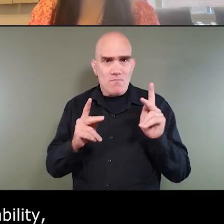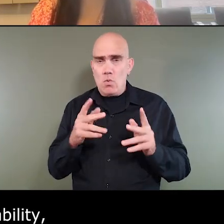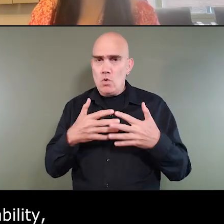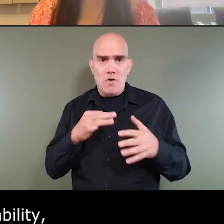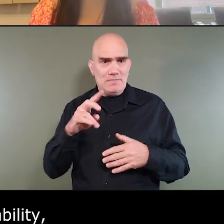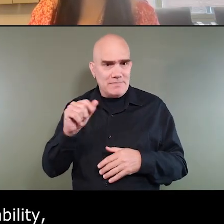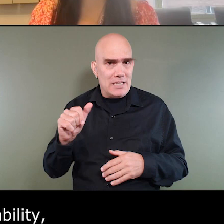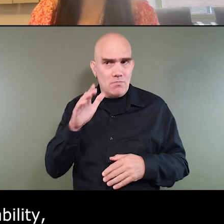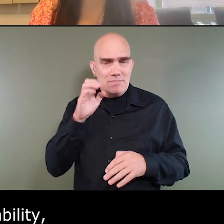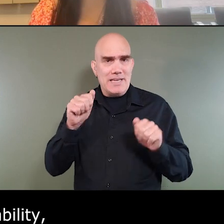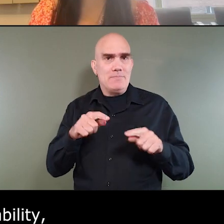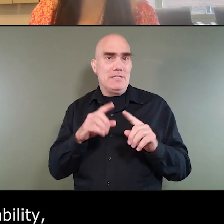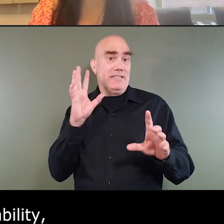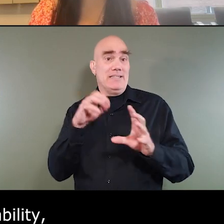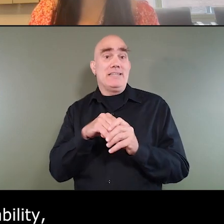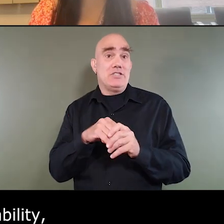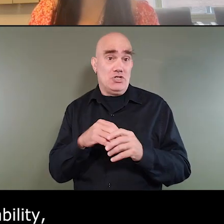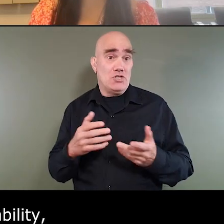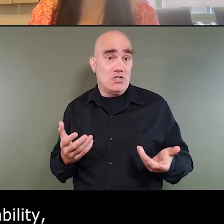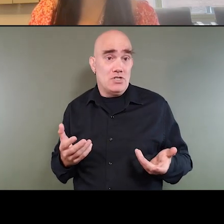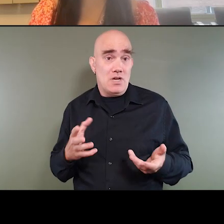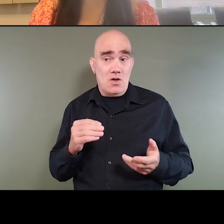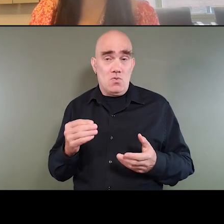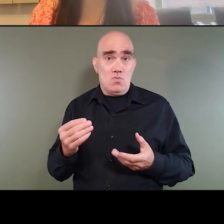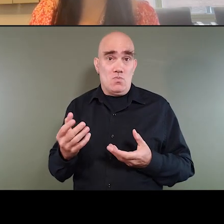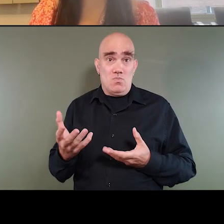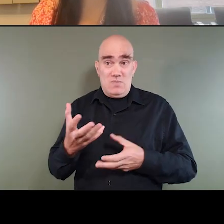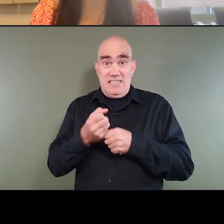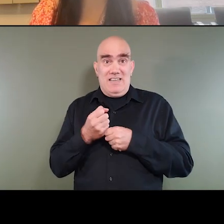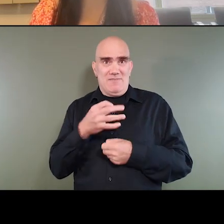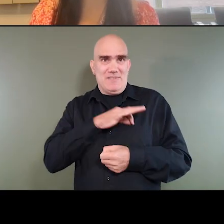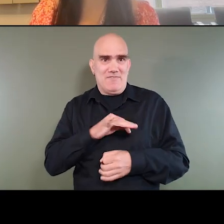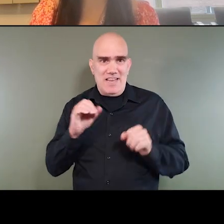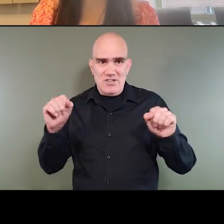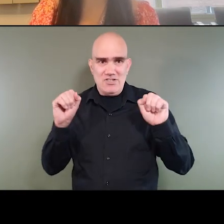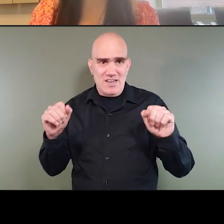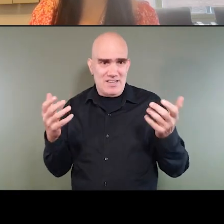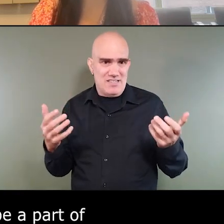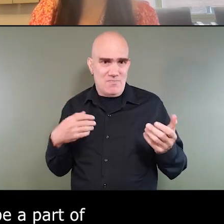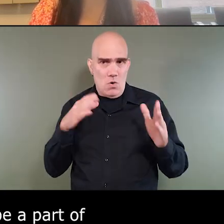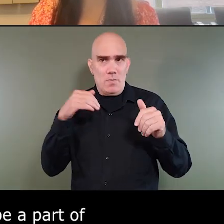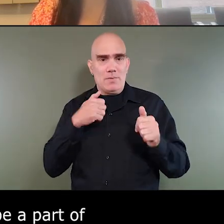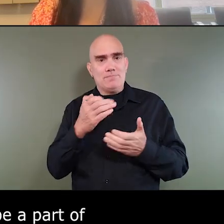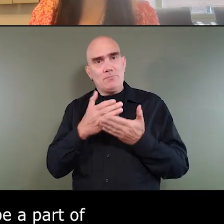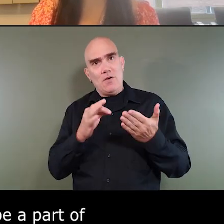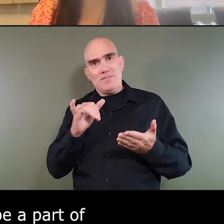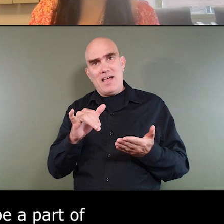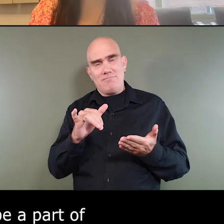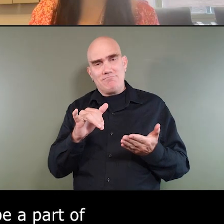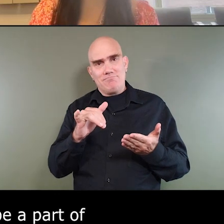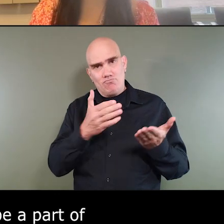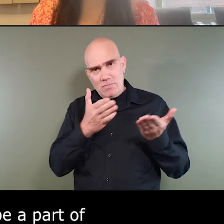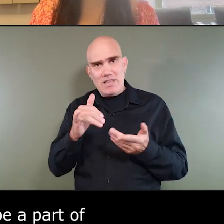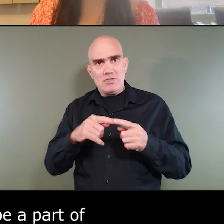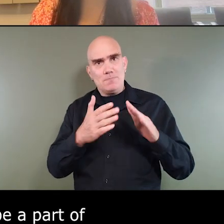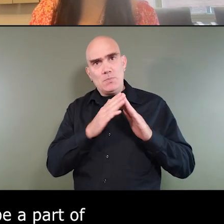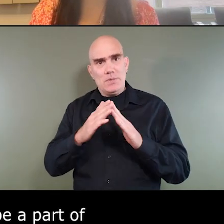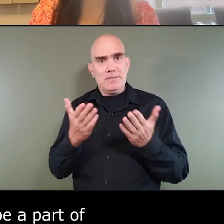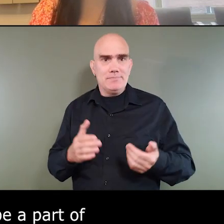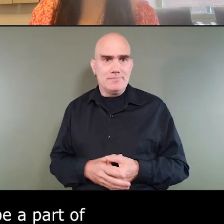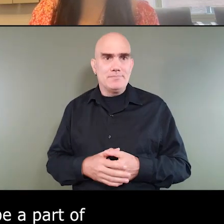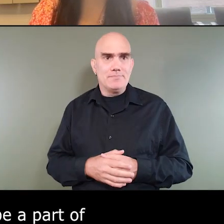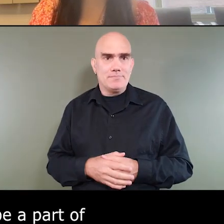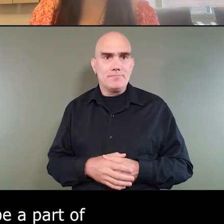folks, regardless of disability, will be able to engage and receive the benefits of exercise. And we hope we can be a part of bringing